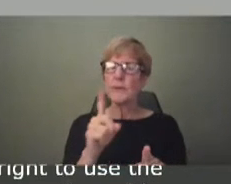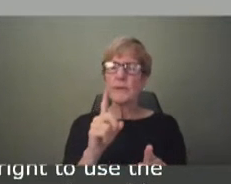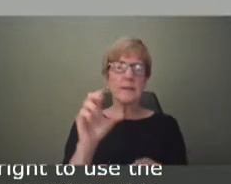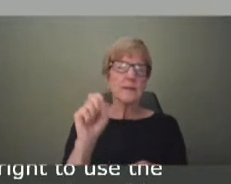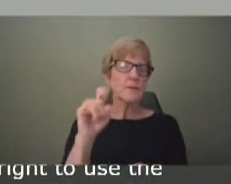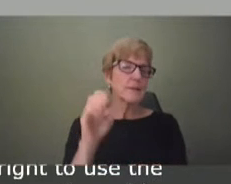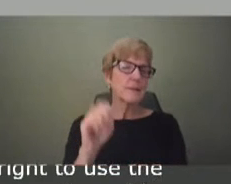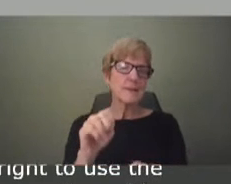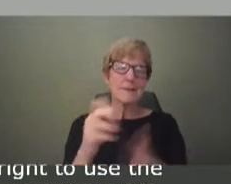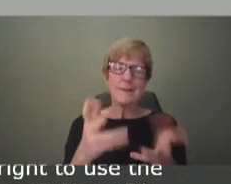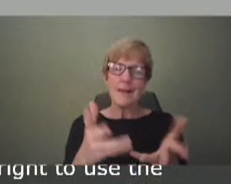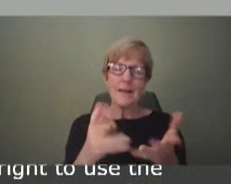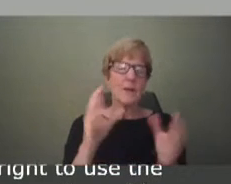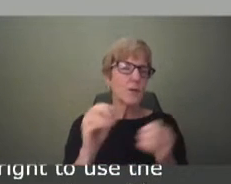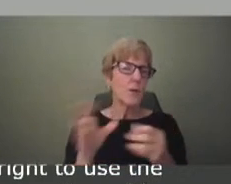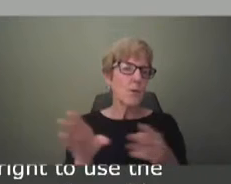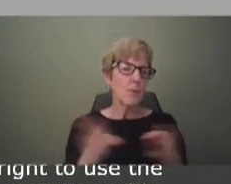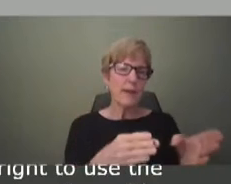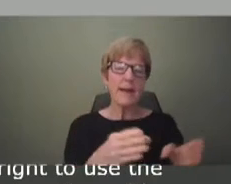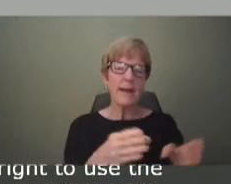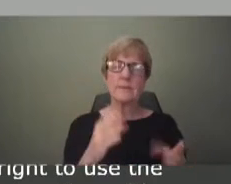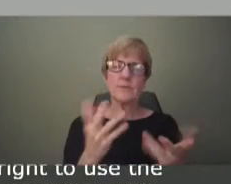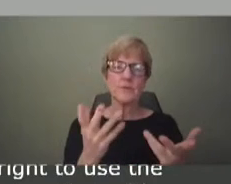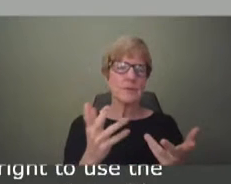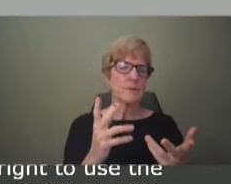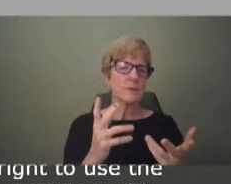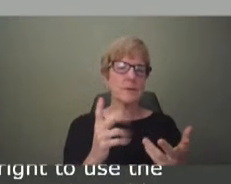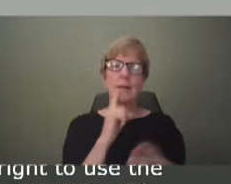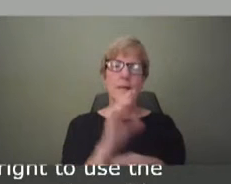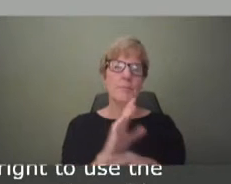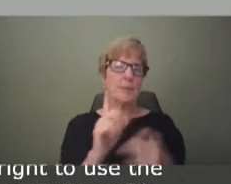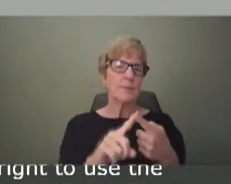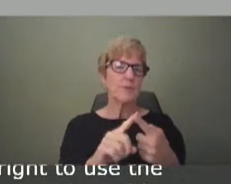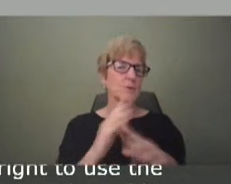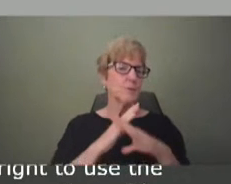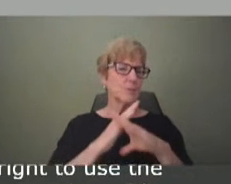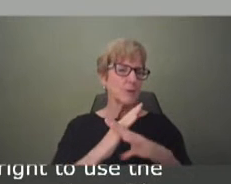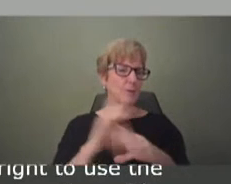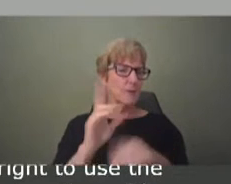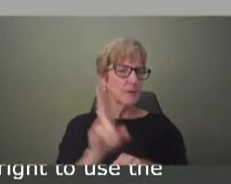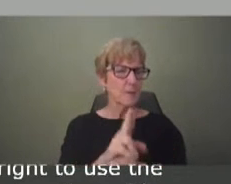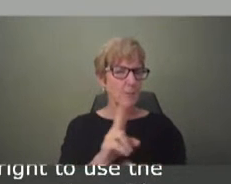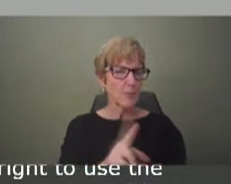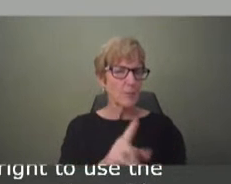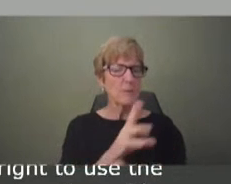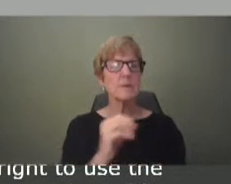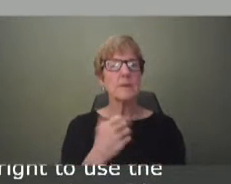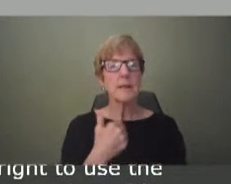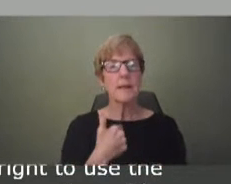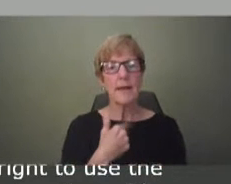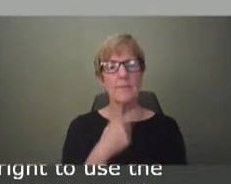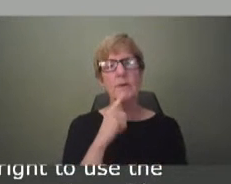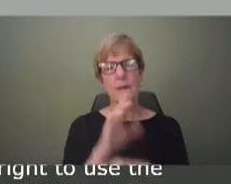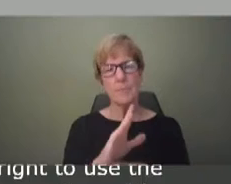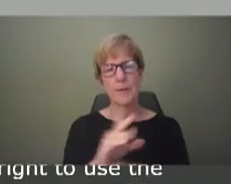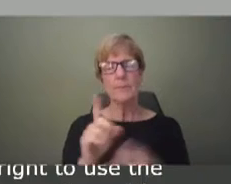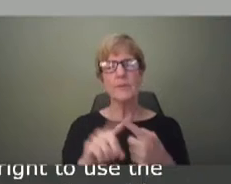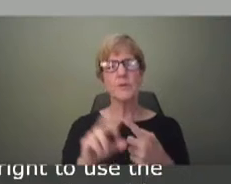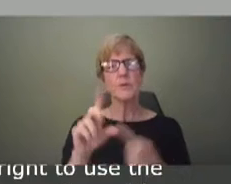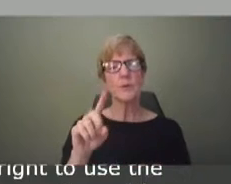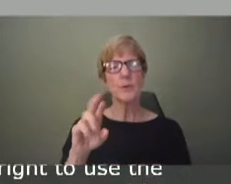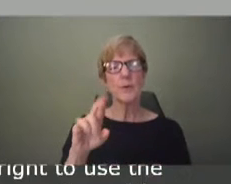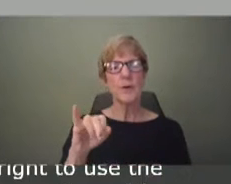so no site plan just commitments to uh restrict some uses and uh have a a commitment to the driveway access being